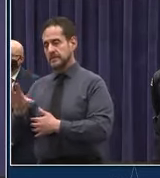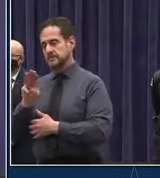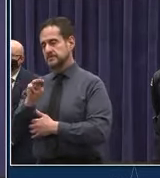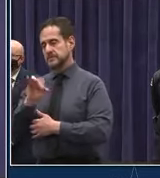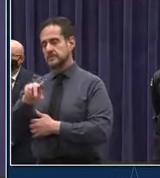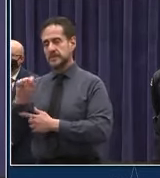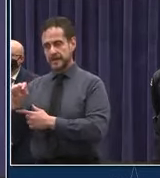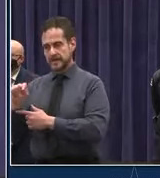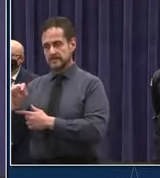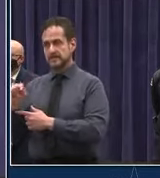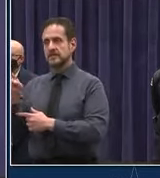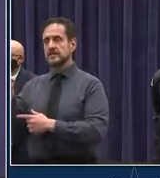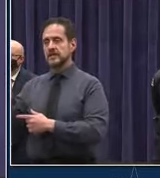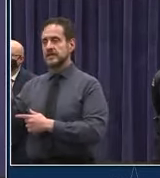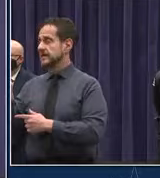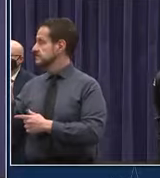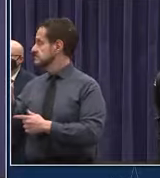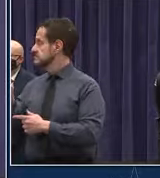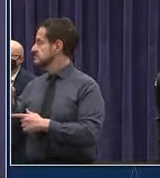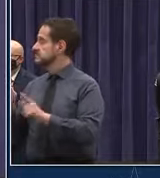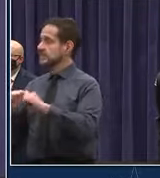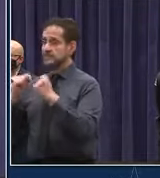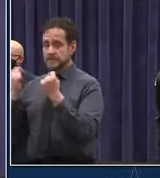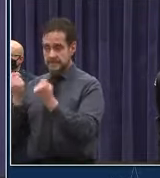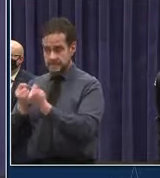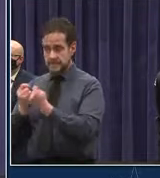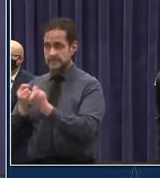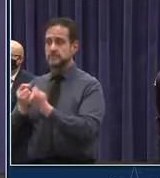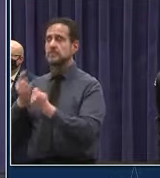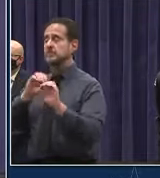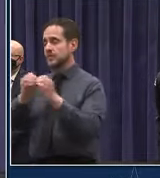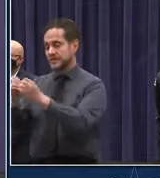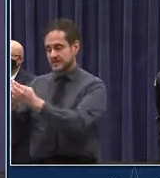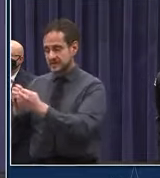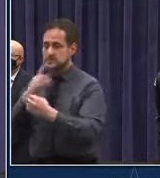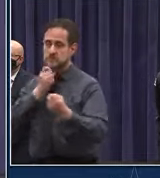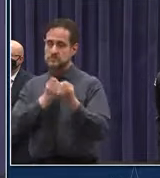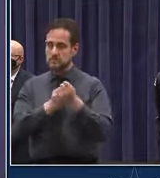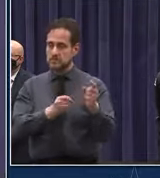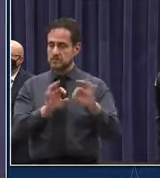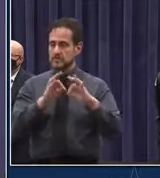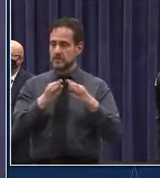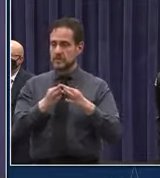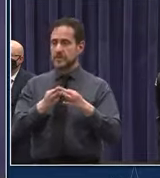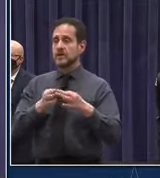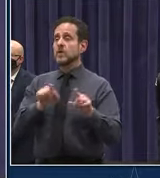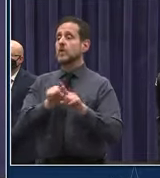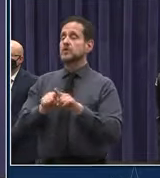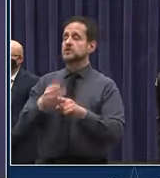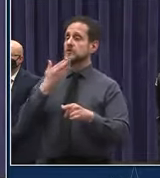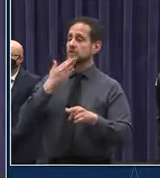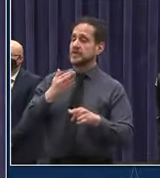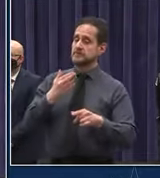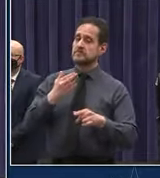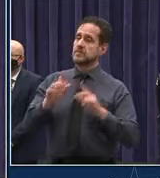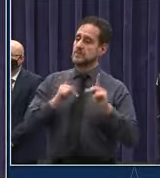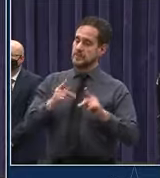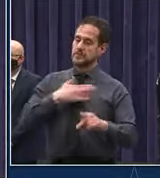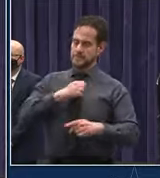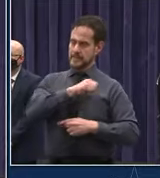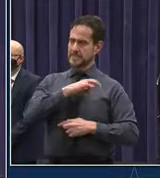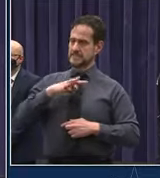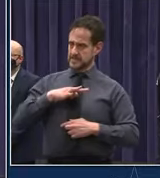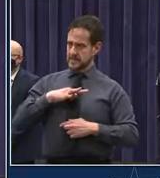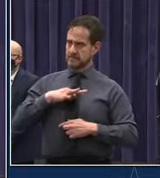assistants. I know the people of this community are committed. We need an army of the willing to turn around the